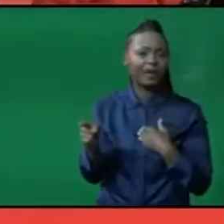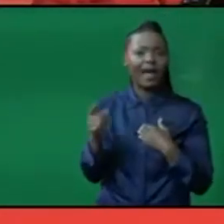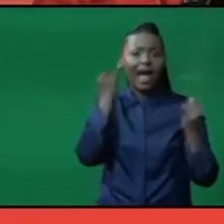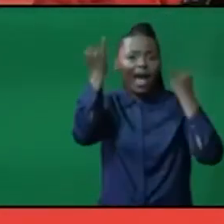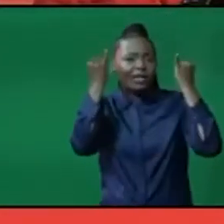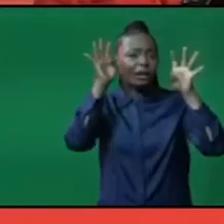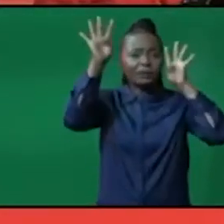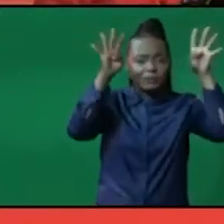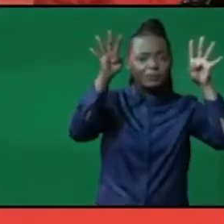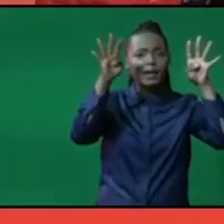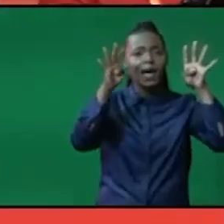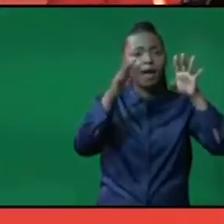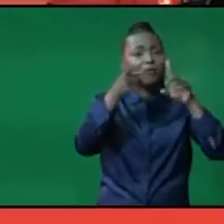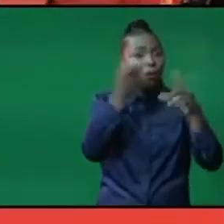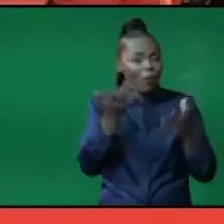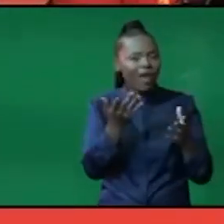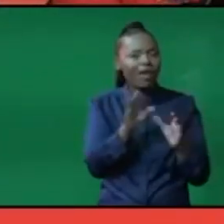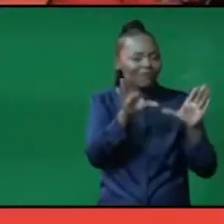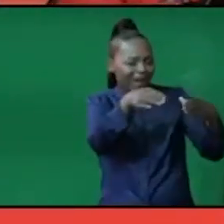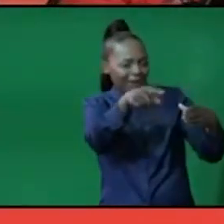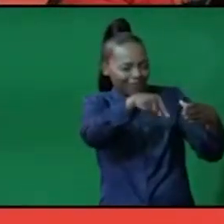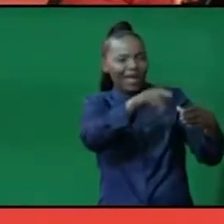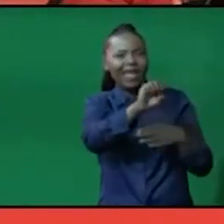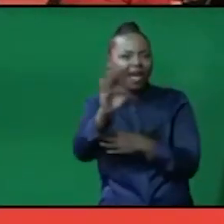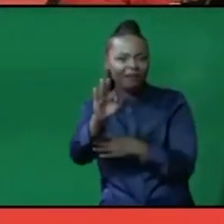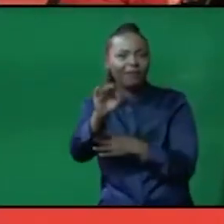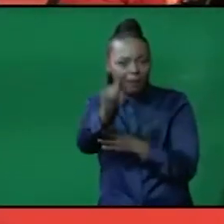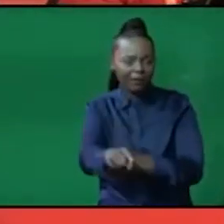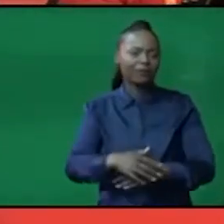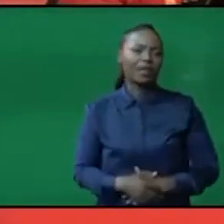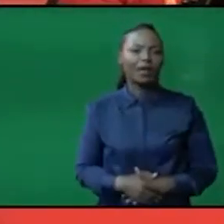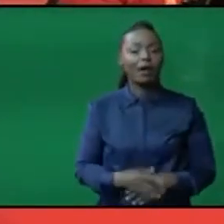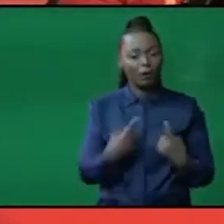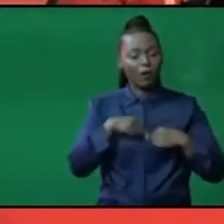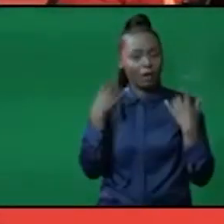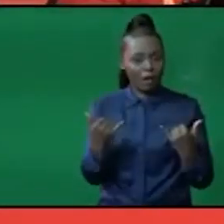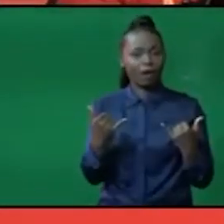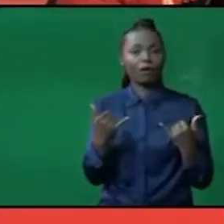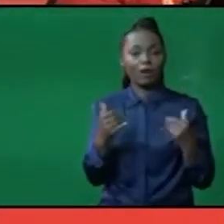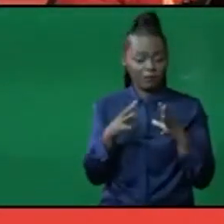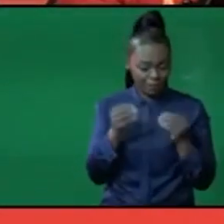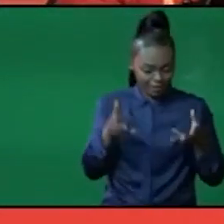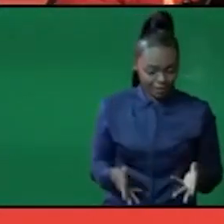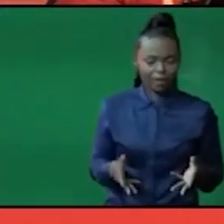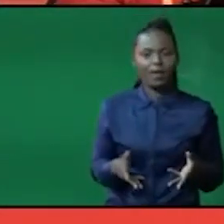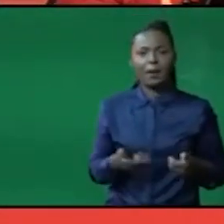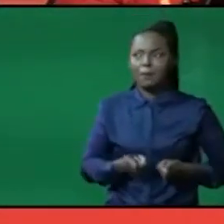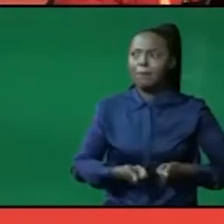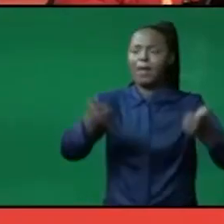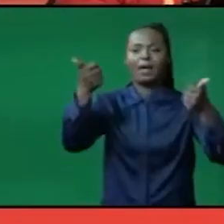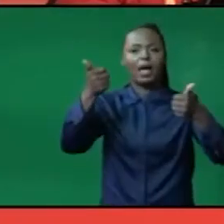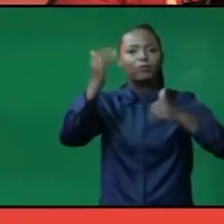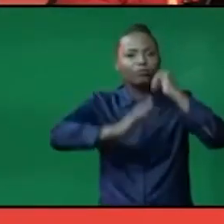from the EFF. So fighters, let's go and build our structures. Let's go